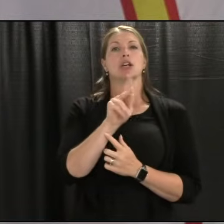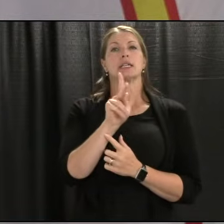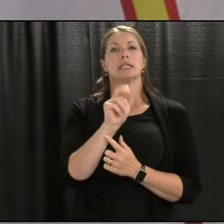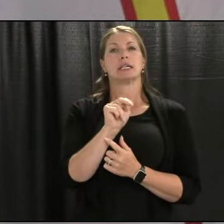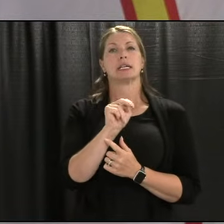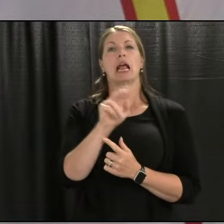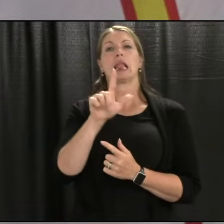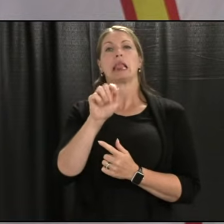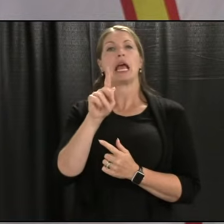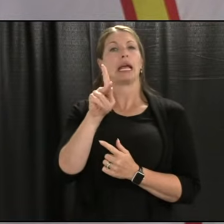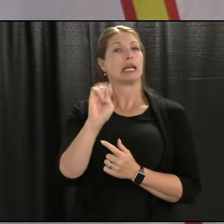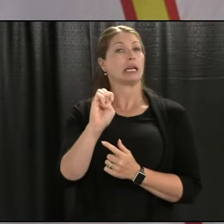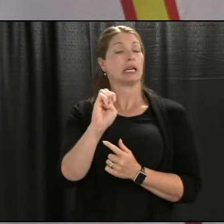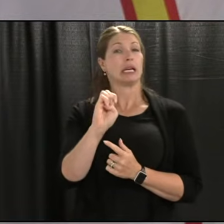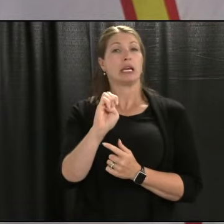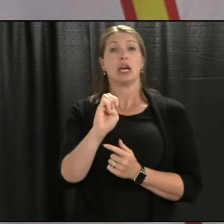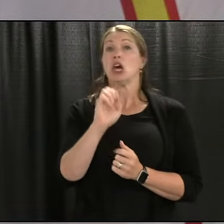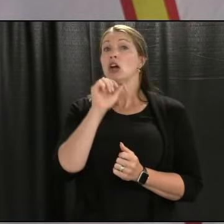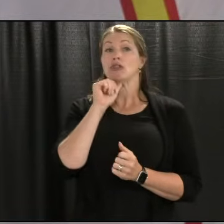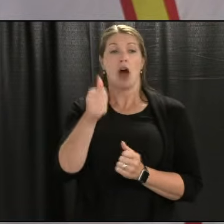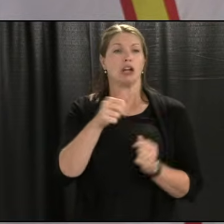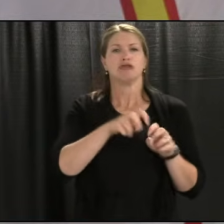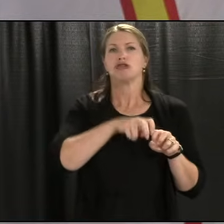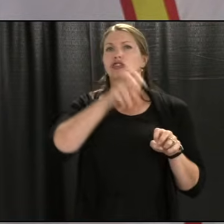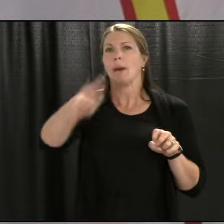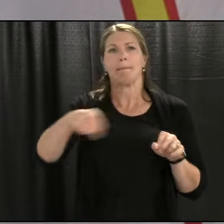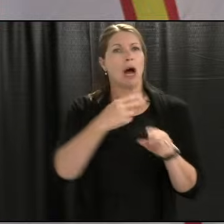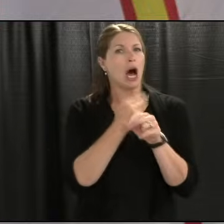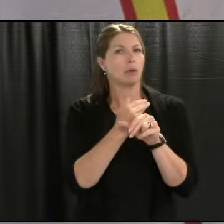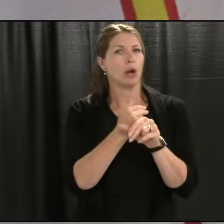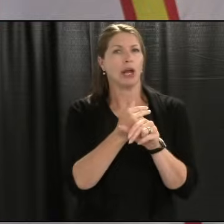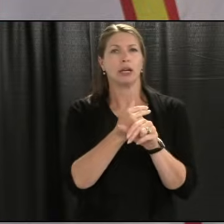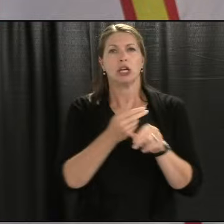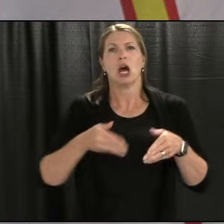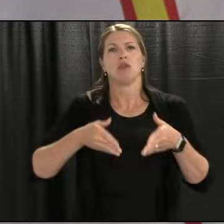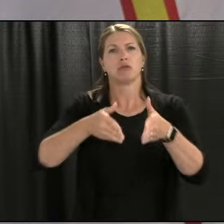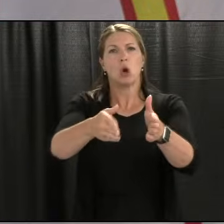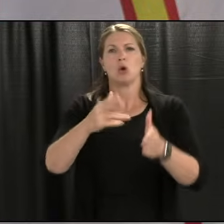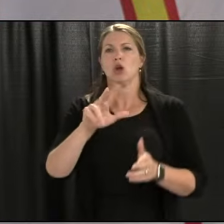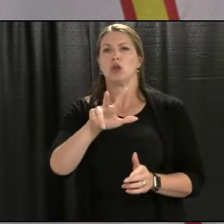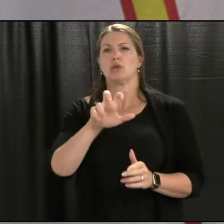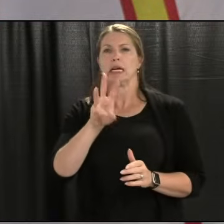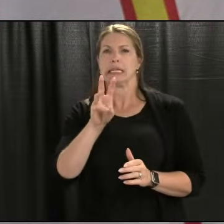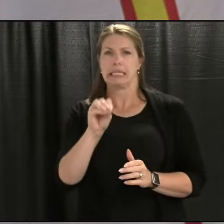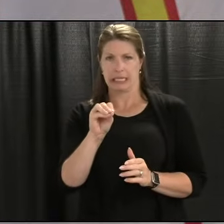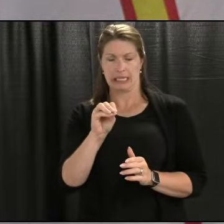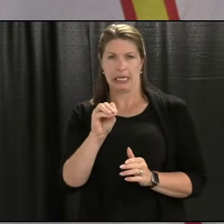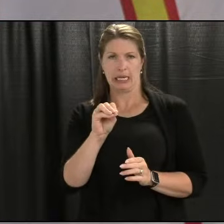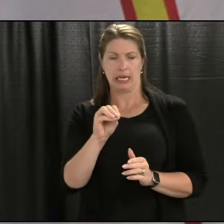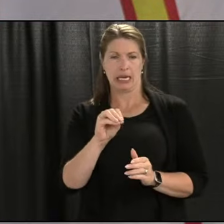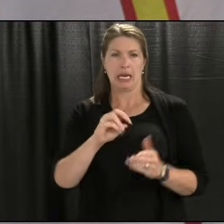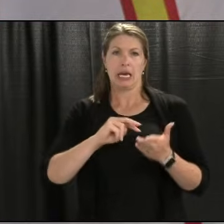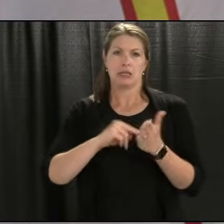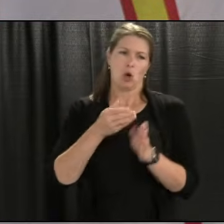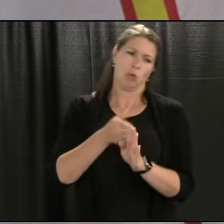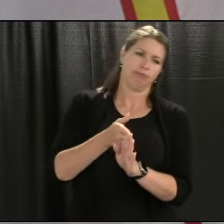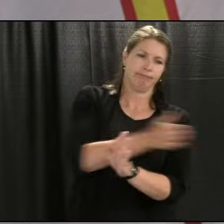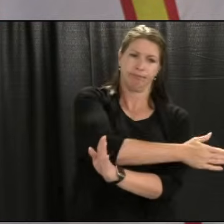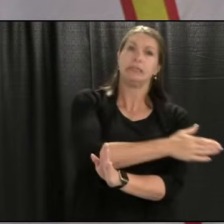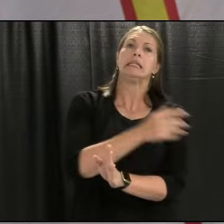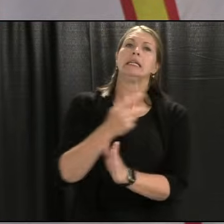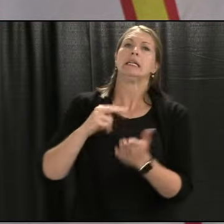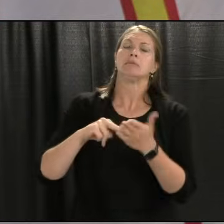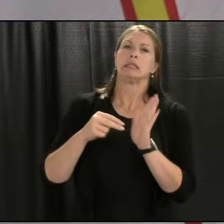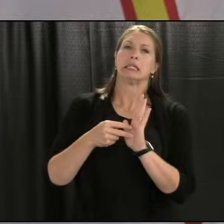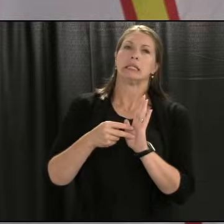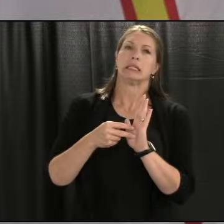Route 360, and it remains on the east side of Great Rattling River. It's about 300 to 400 meters west